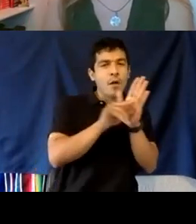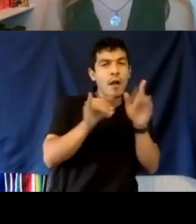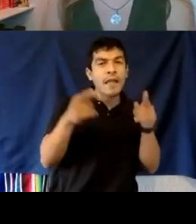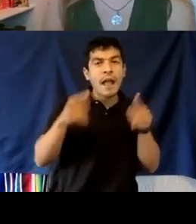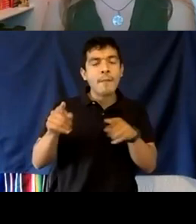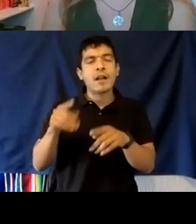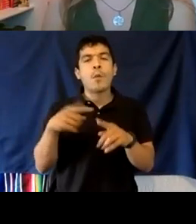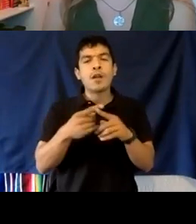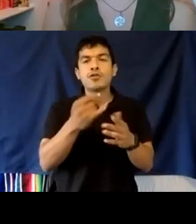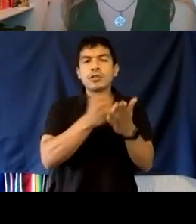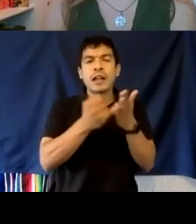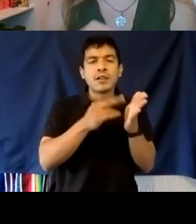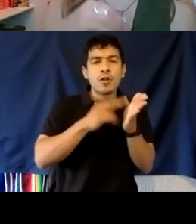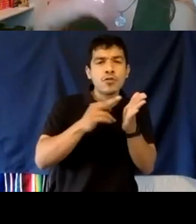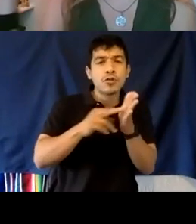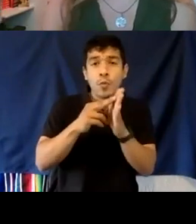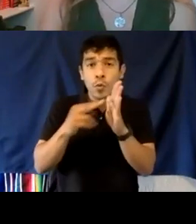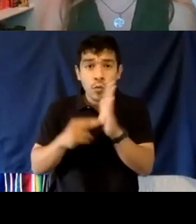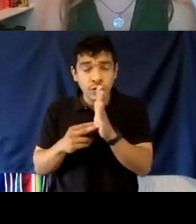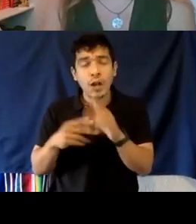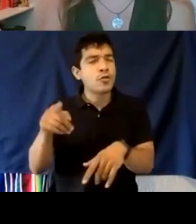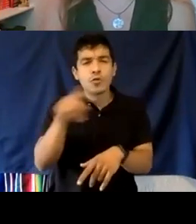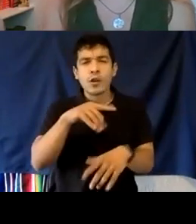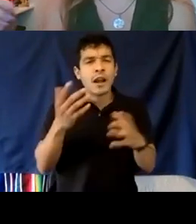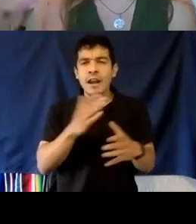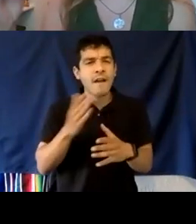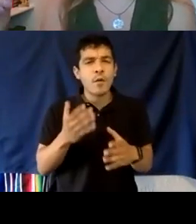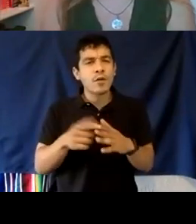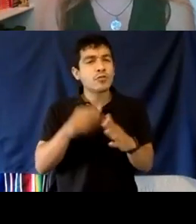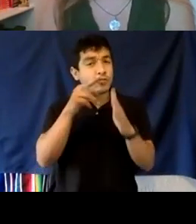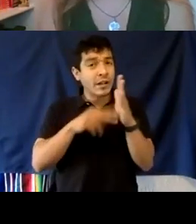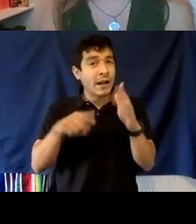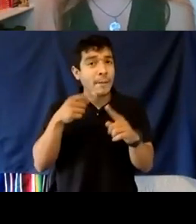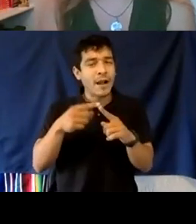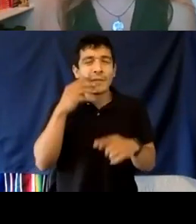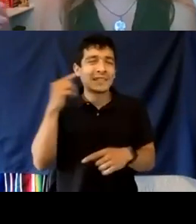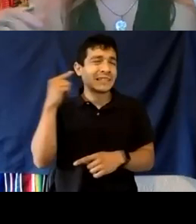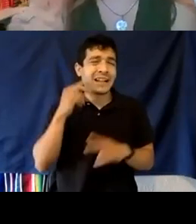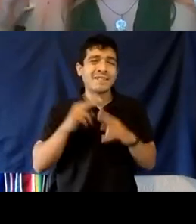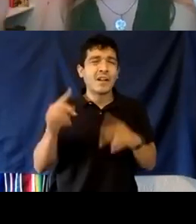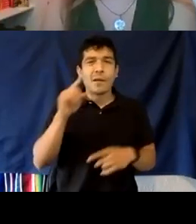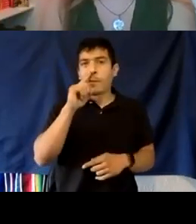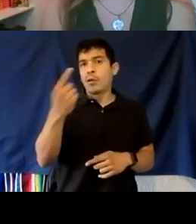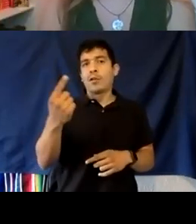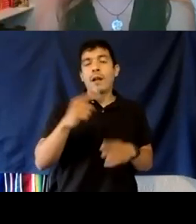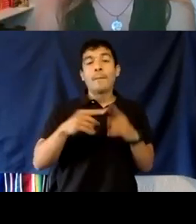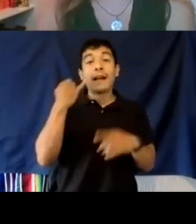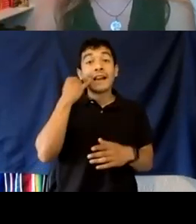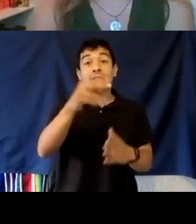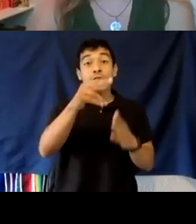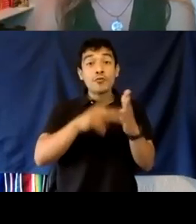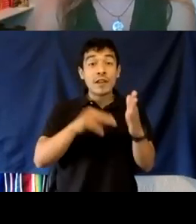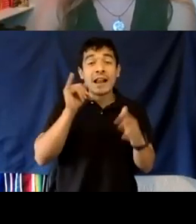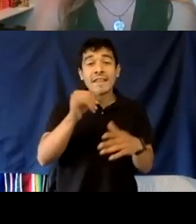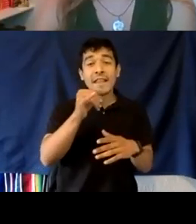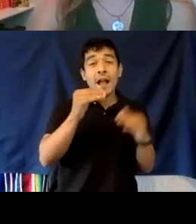protocol that you would never want to read about, because it sounds terribly boring to read about. But if you read the peer-reviewed journal